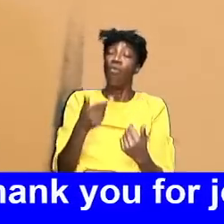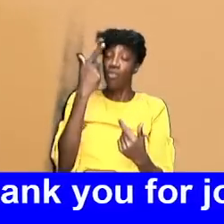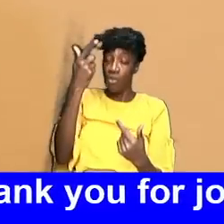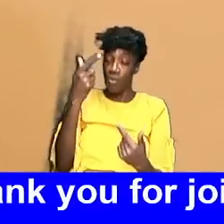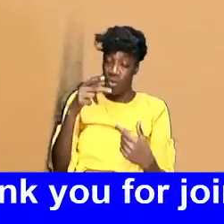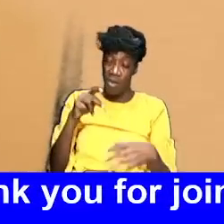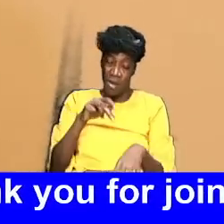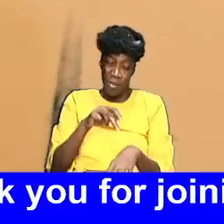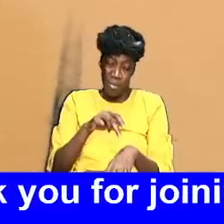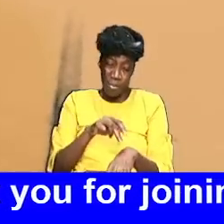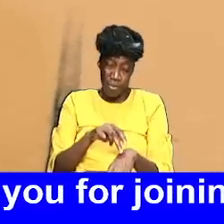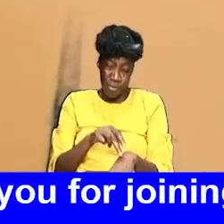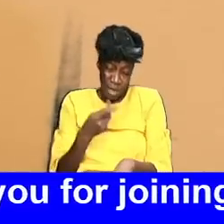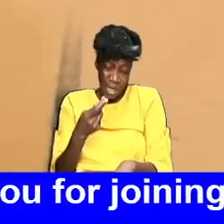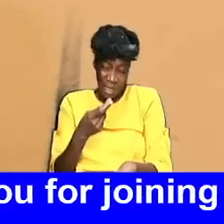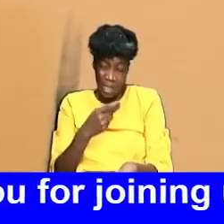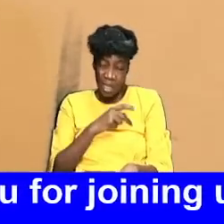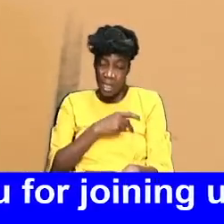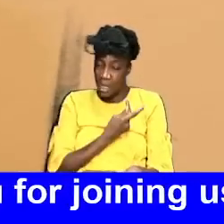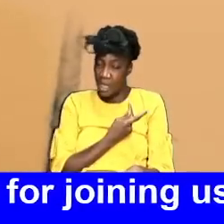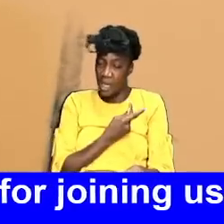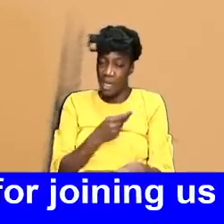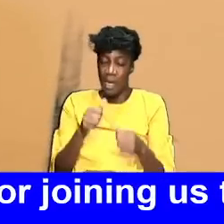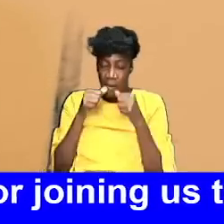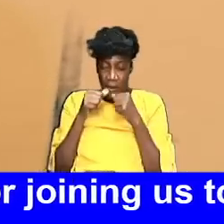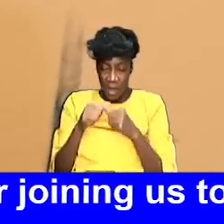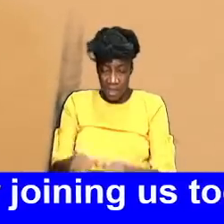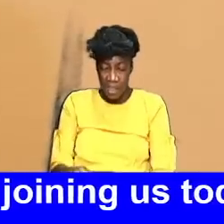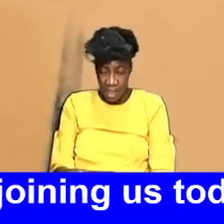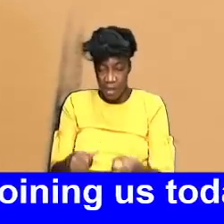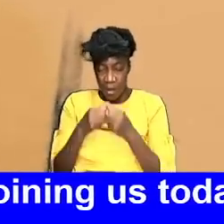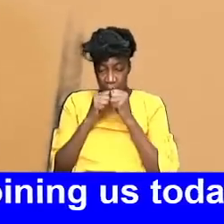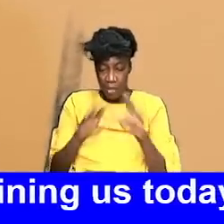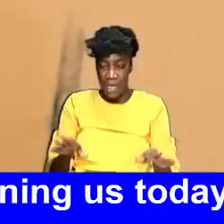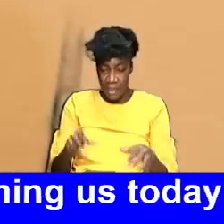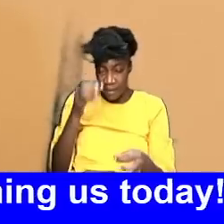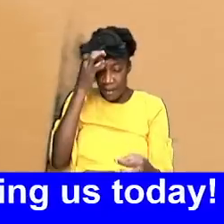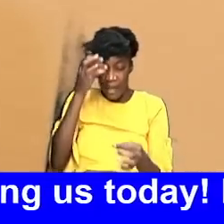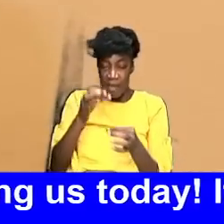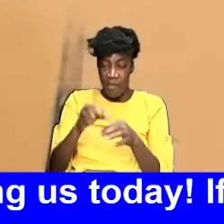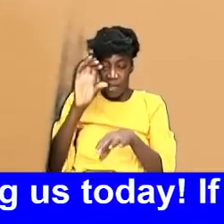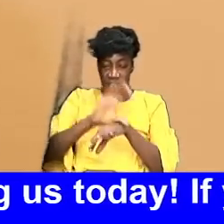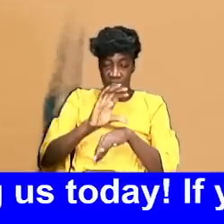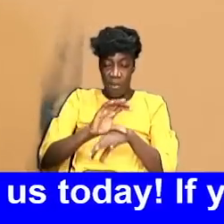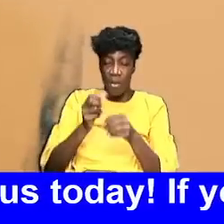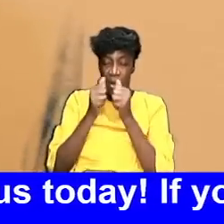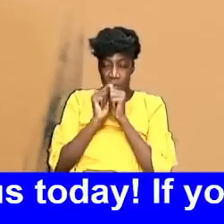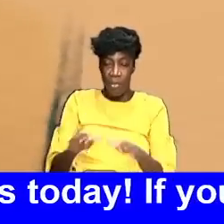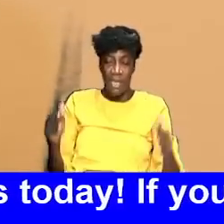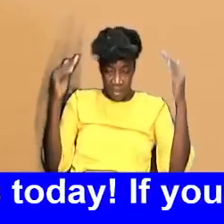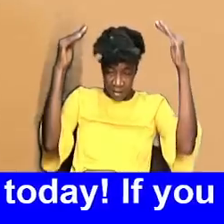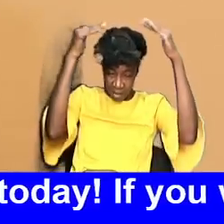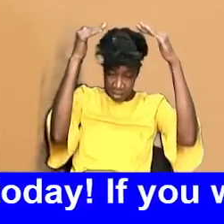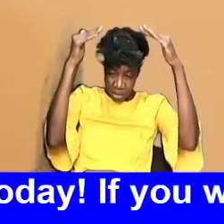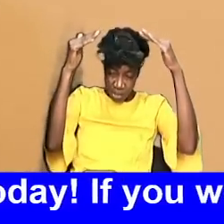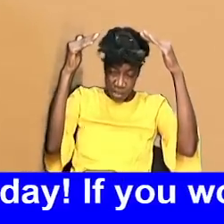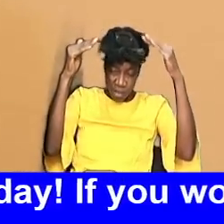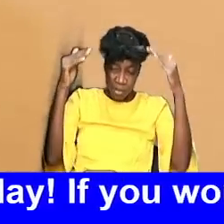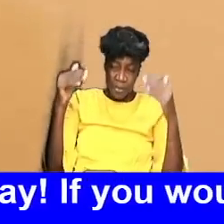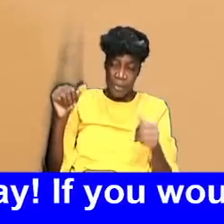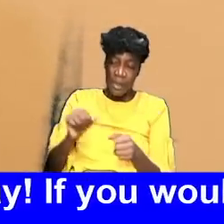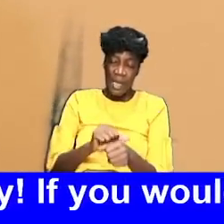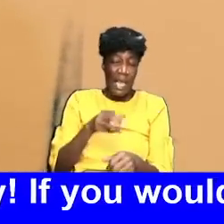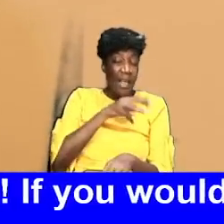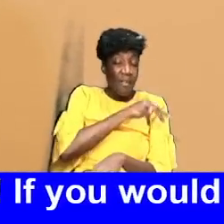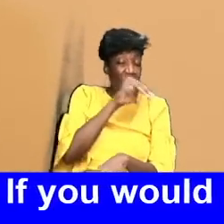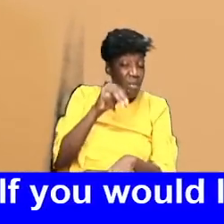to accept you. Continue to bless the House of Faith Chapel. Continue, Lord Jesus, to bless Bishop Daly, to bless every minister, every elder, every